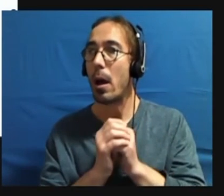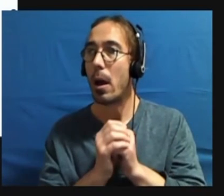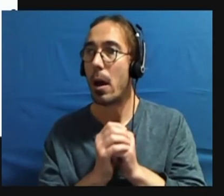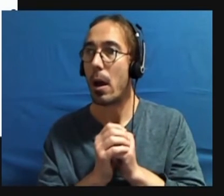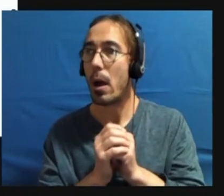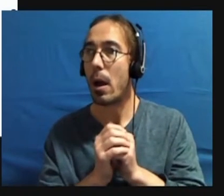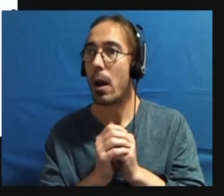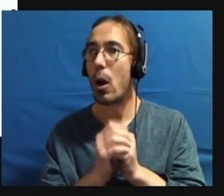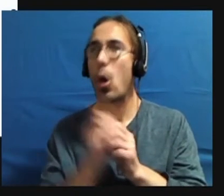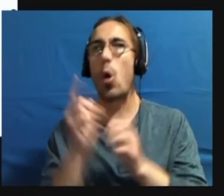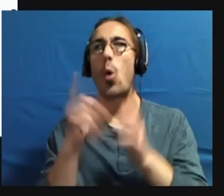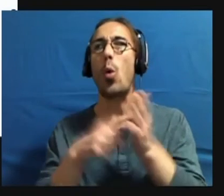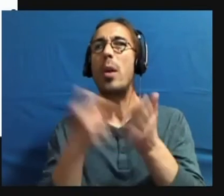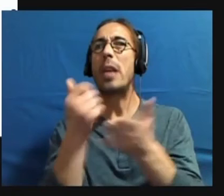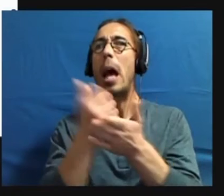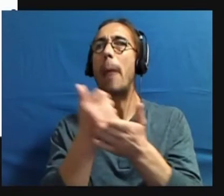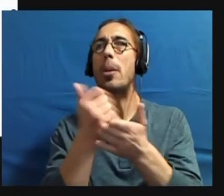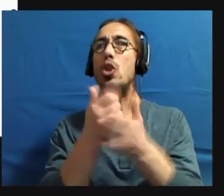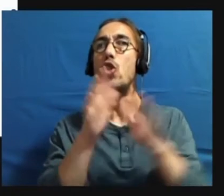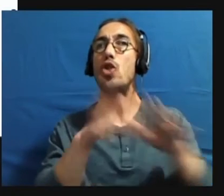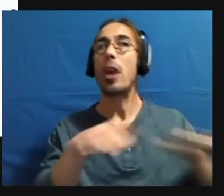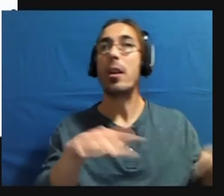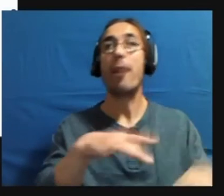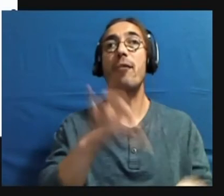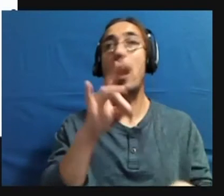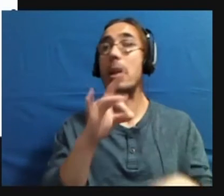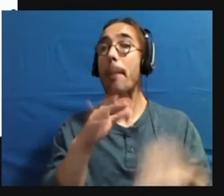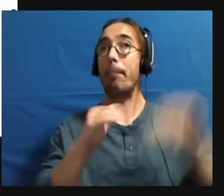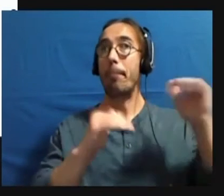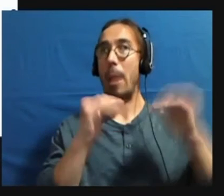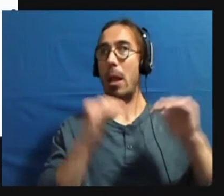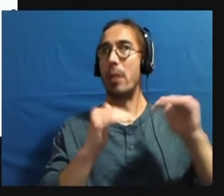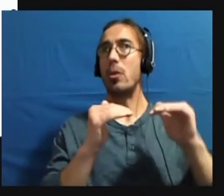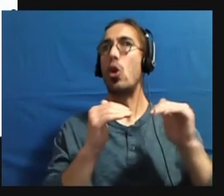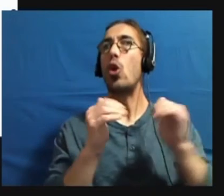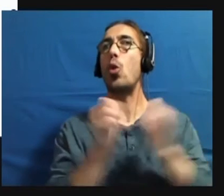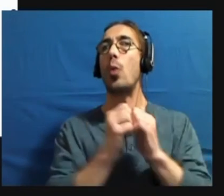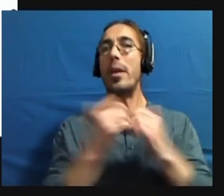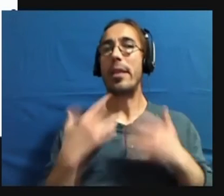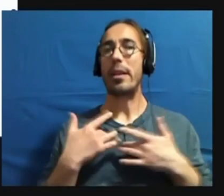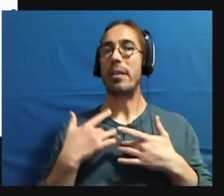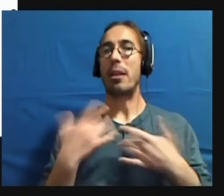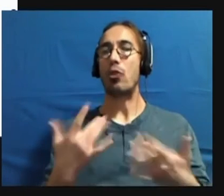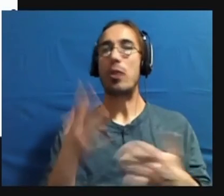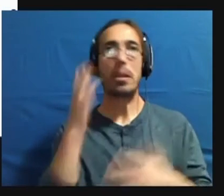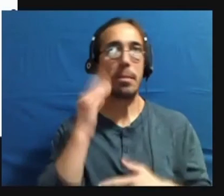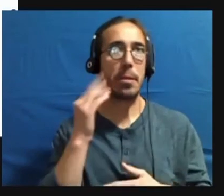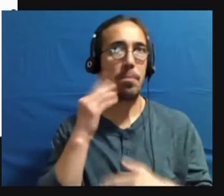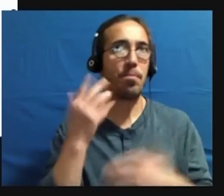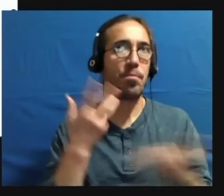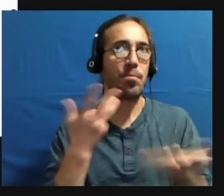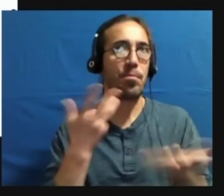or your child to find balance with the sensory experience.